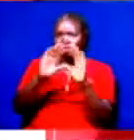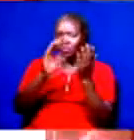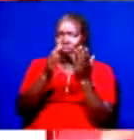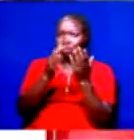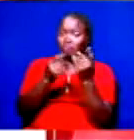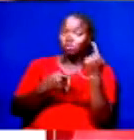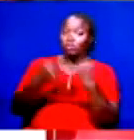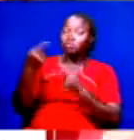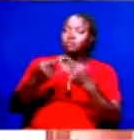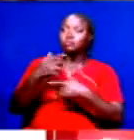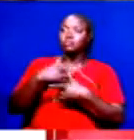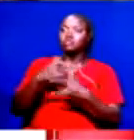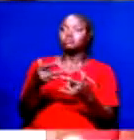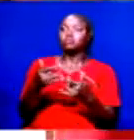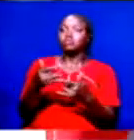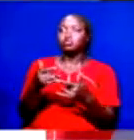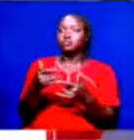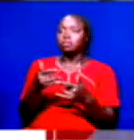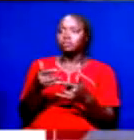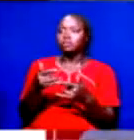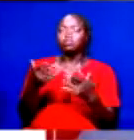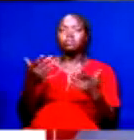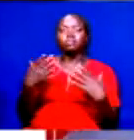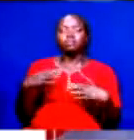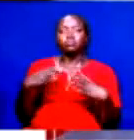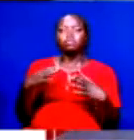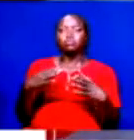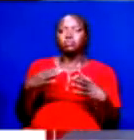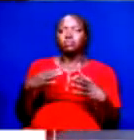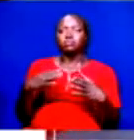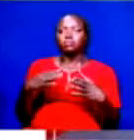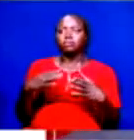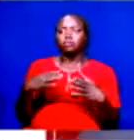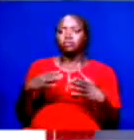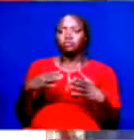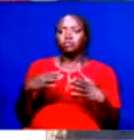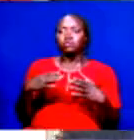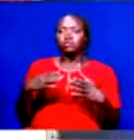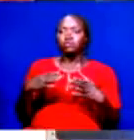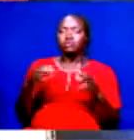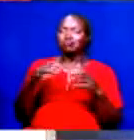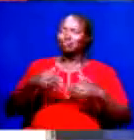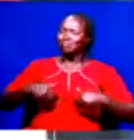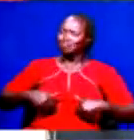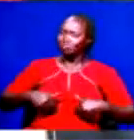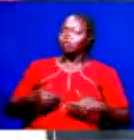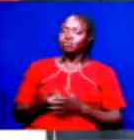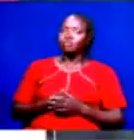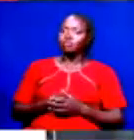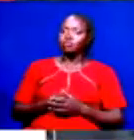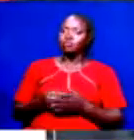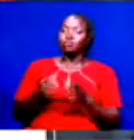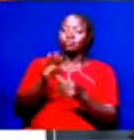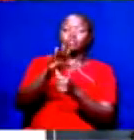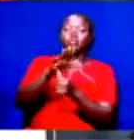obviously, here, people are actually, livestock people are starving. U.S. Ambassador to Kenya,